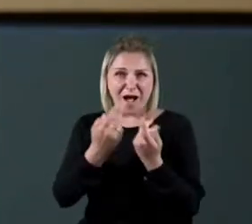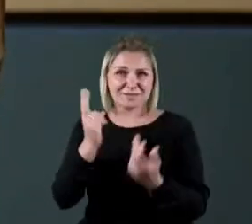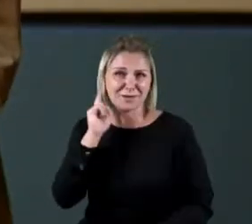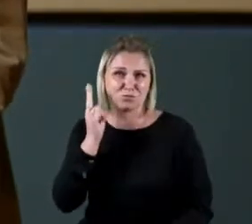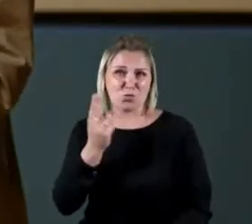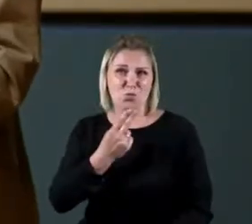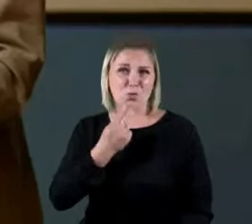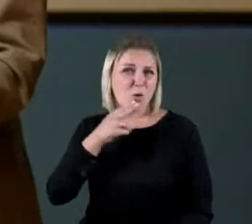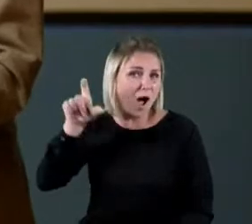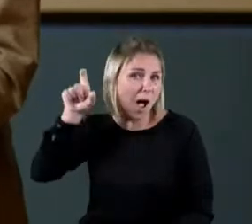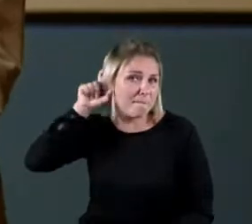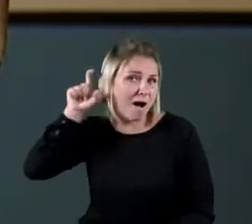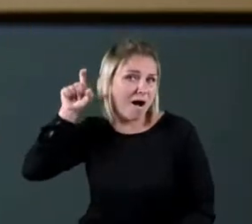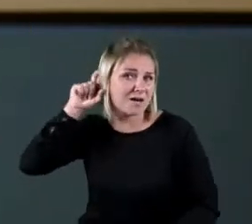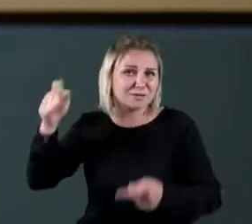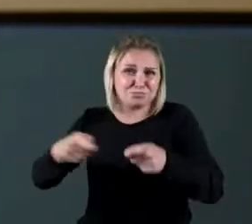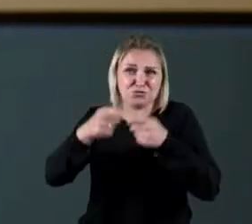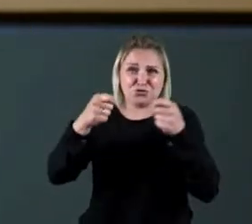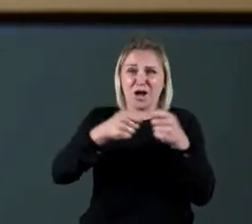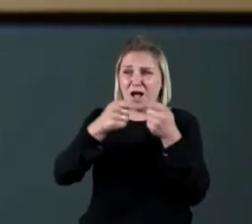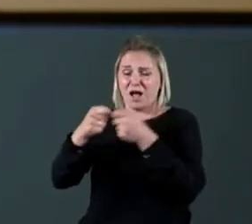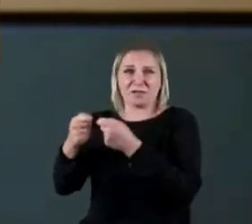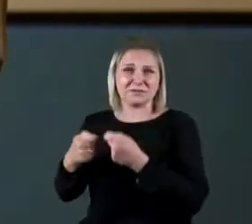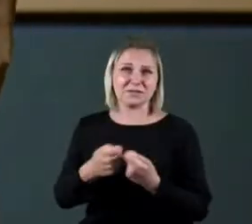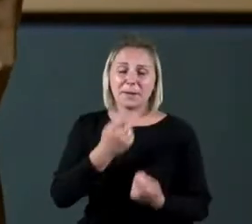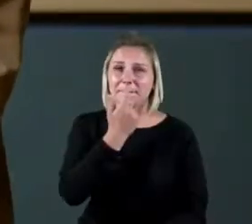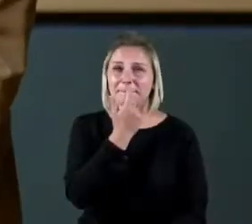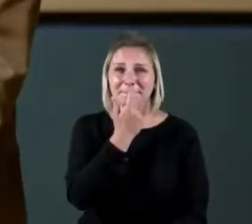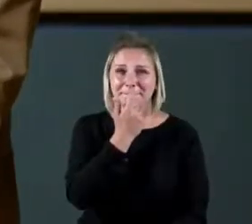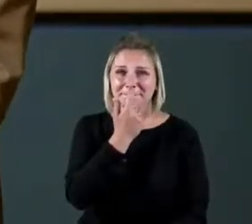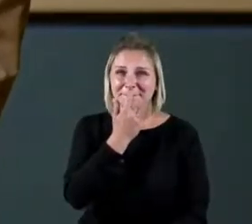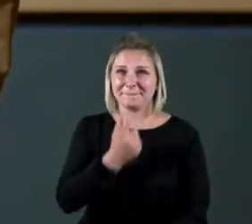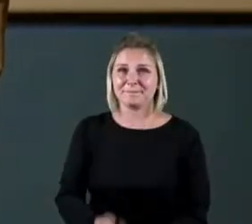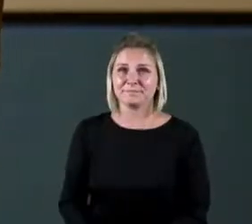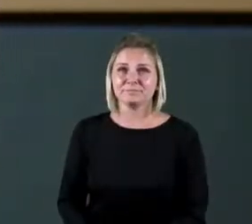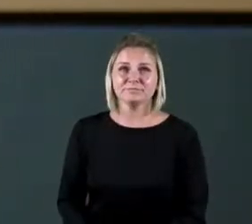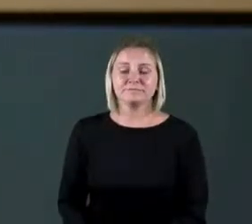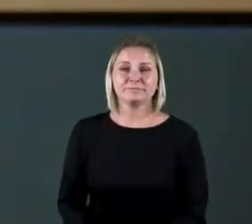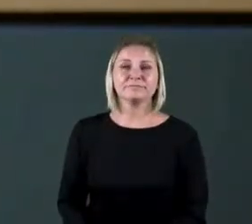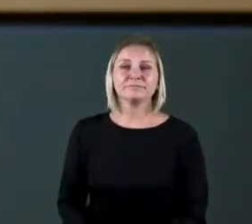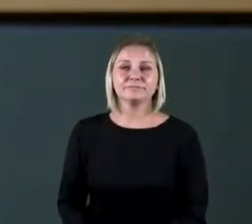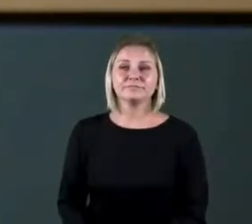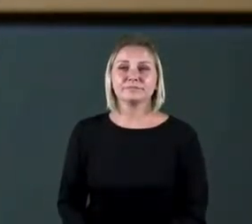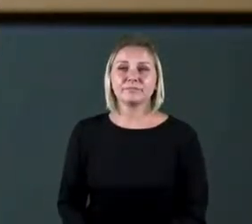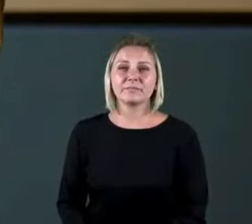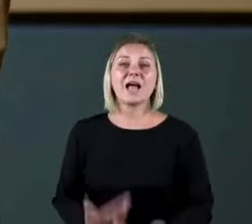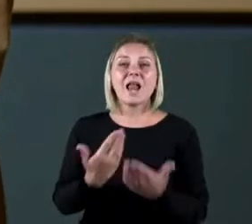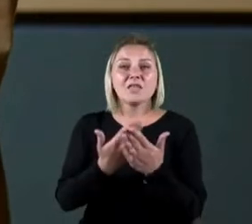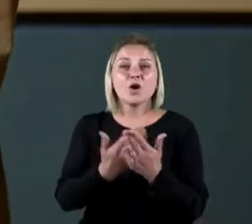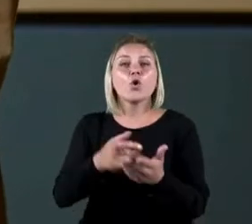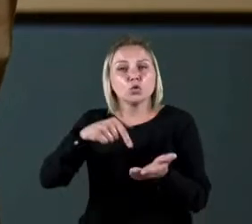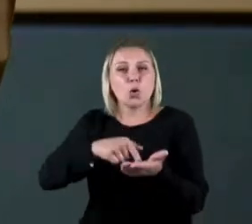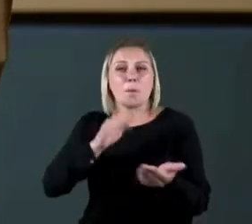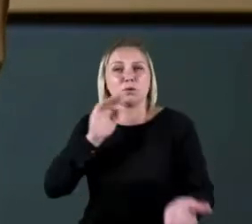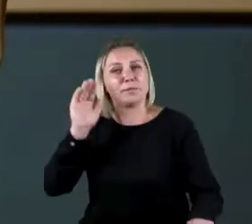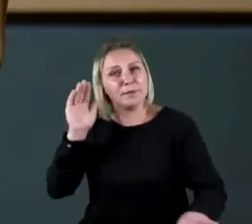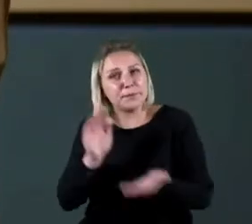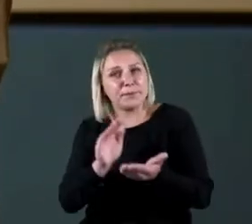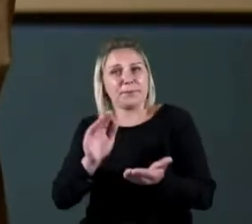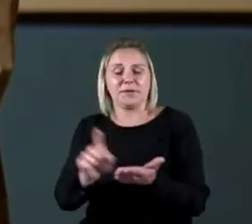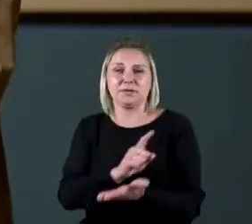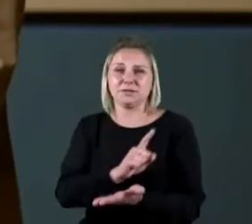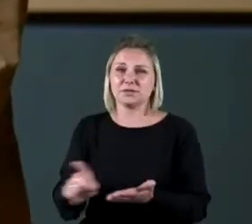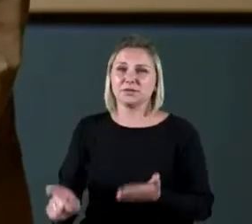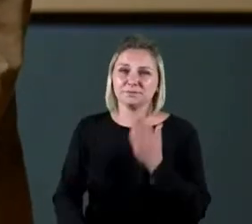impairment, how difficult that can be. So, and I also want to touch on our mitigation. We're being, I think, there's a tendency to be